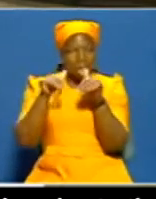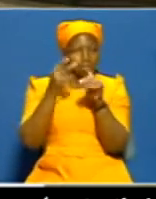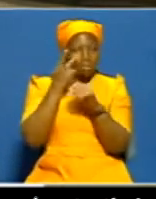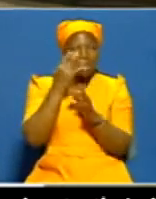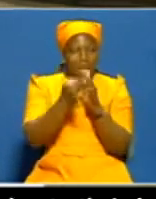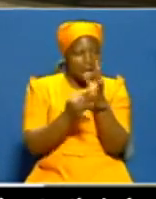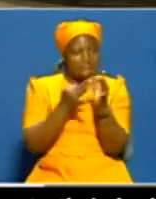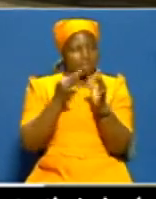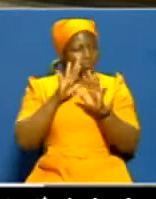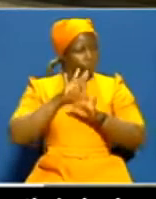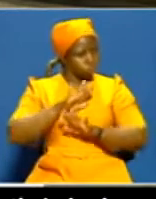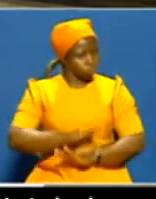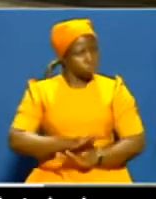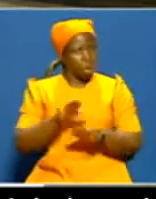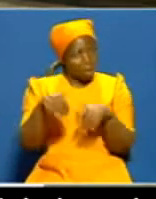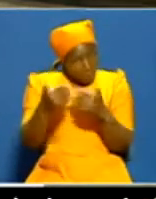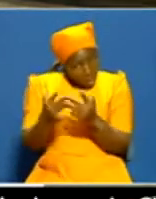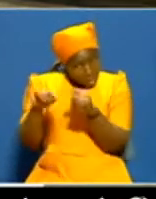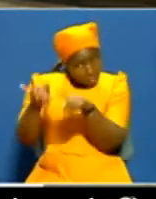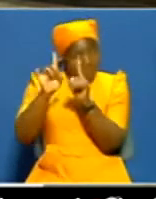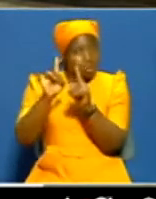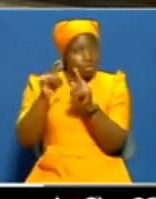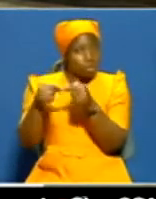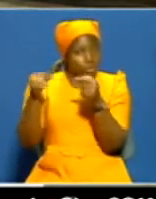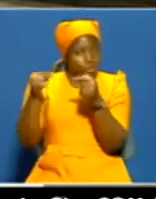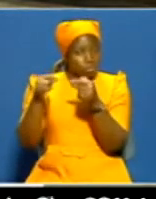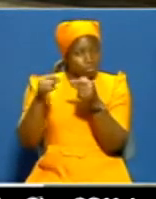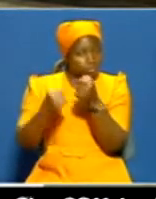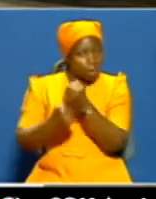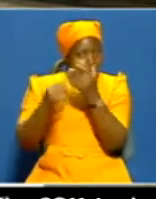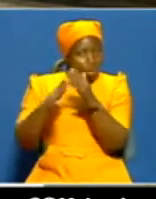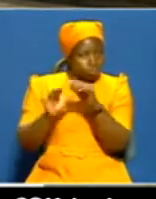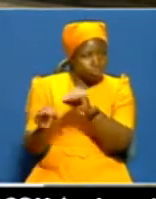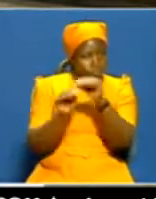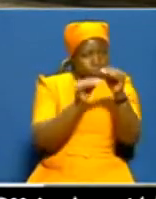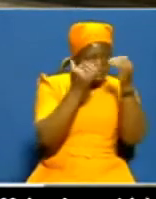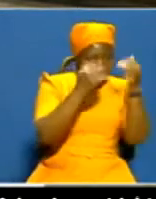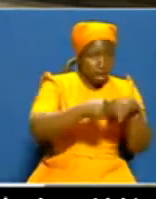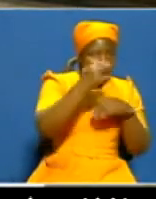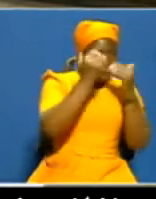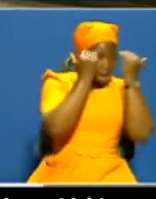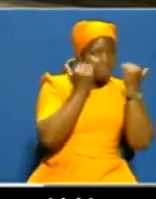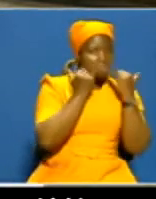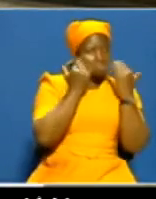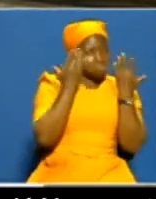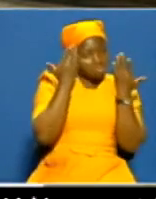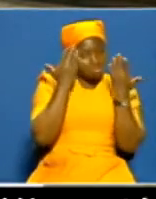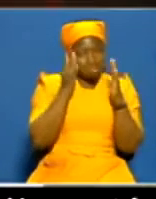will head to the Supreme Court. For Easy Friday, I'm Serafina Robbie.